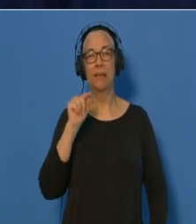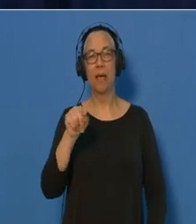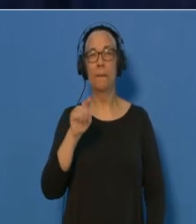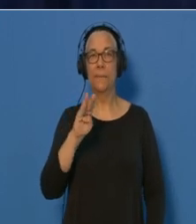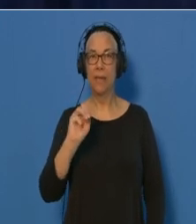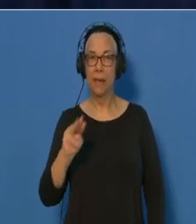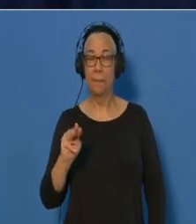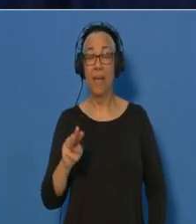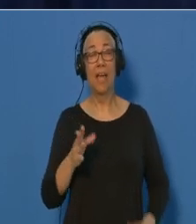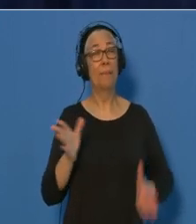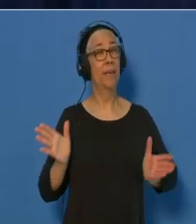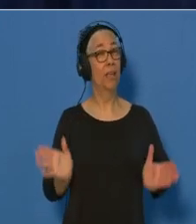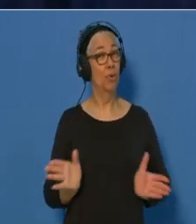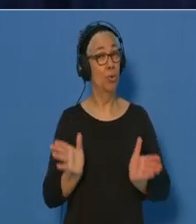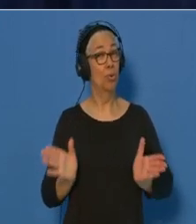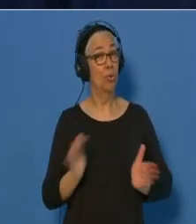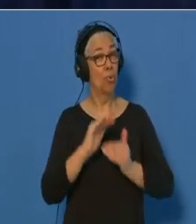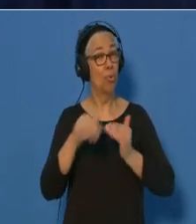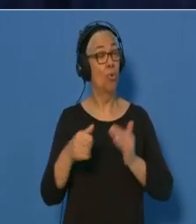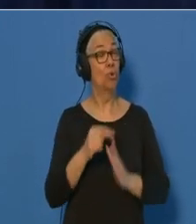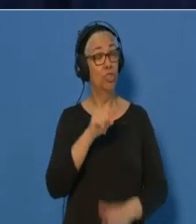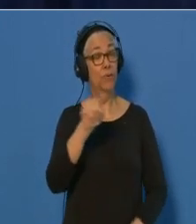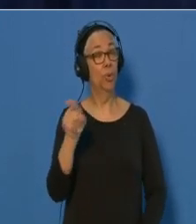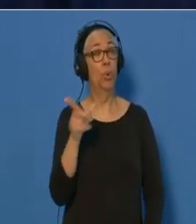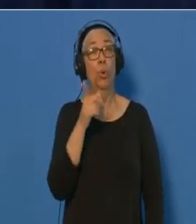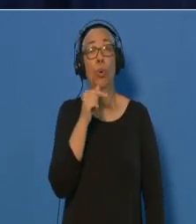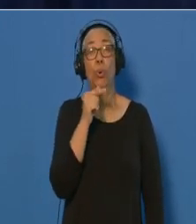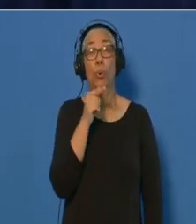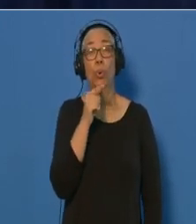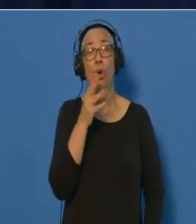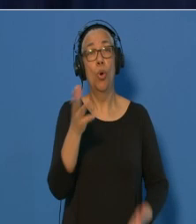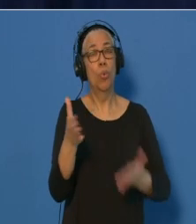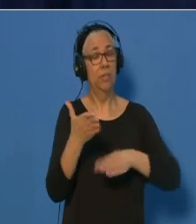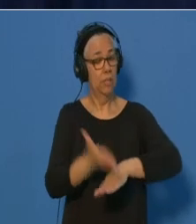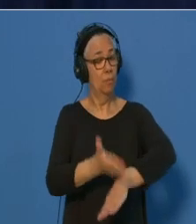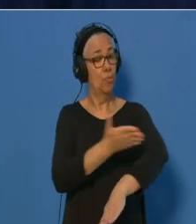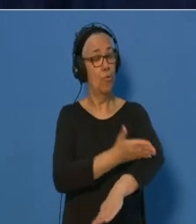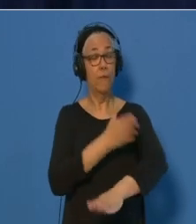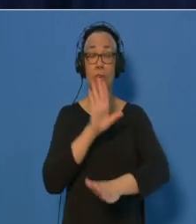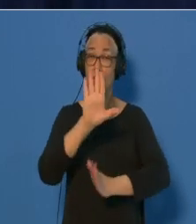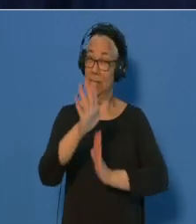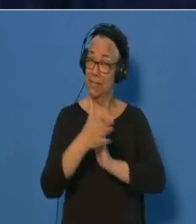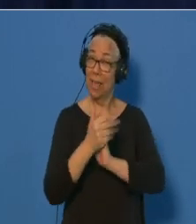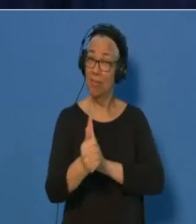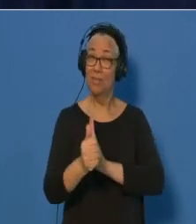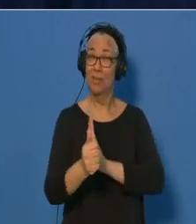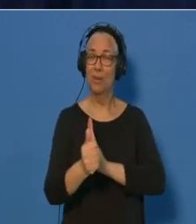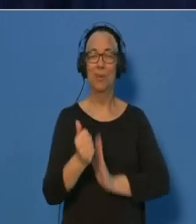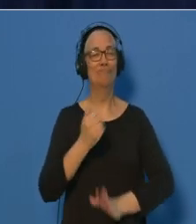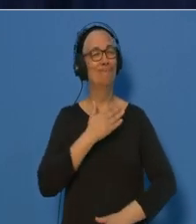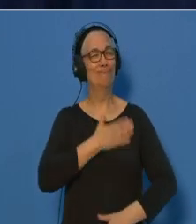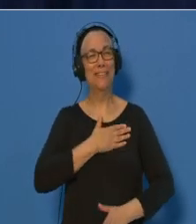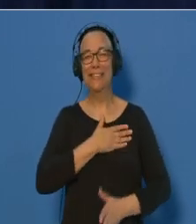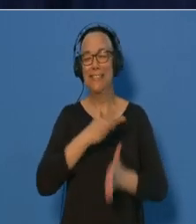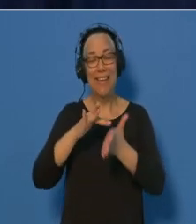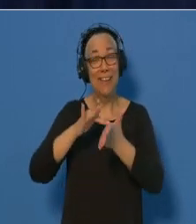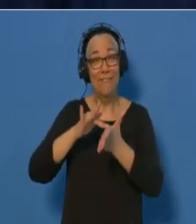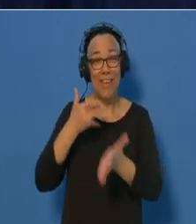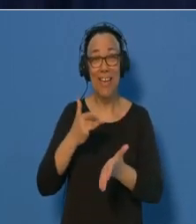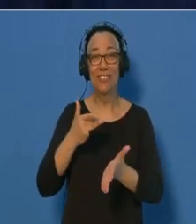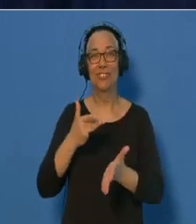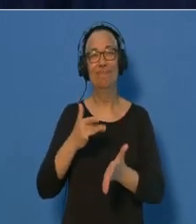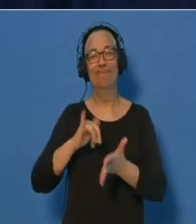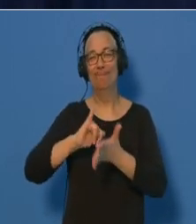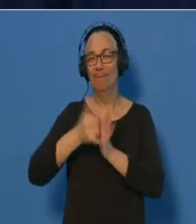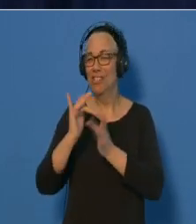I will urge each of you who are hoping to upgrade their skills to take advantage of these